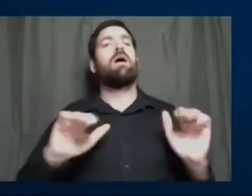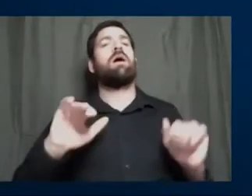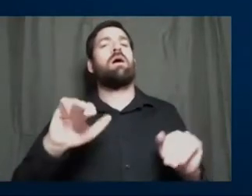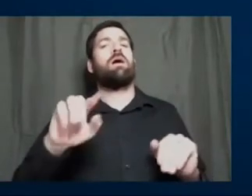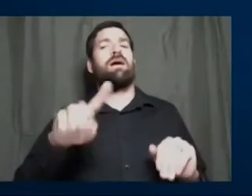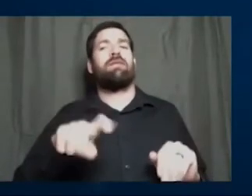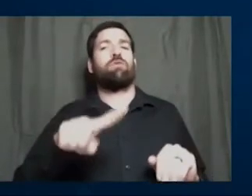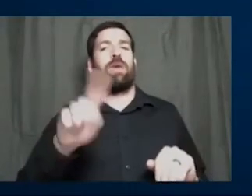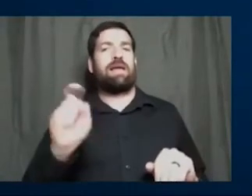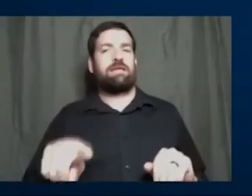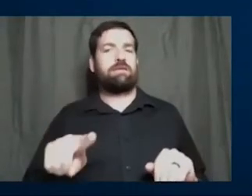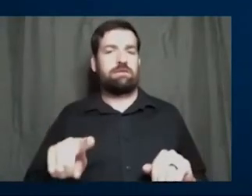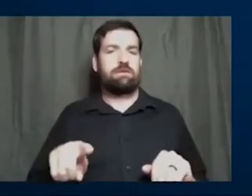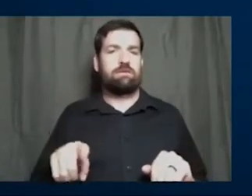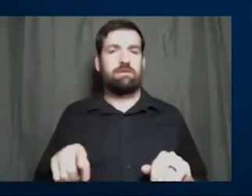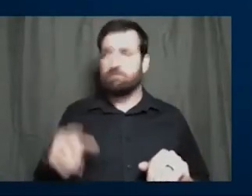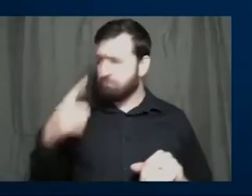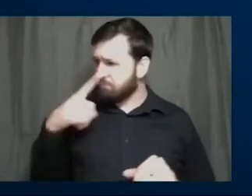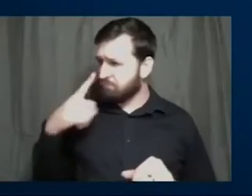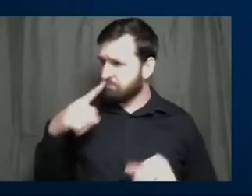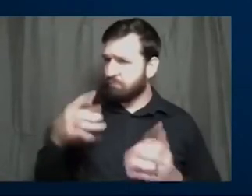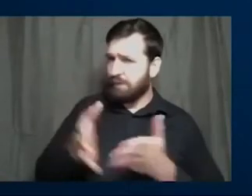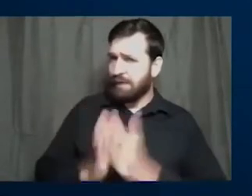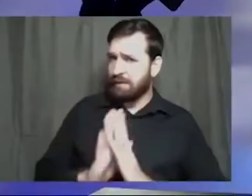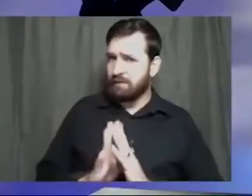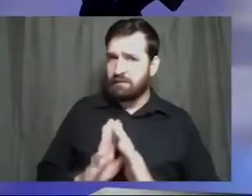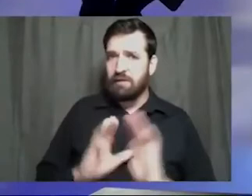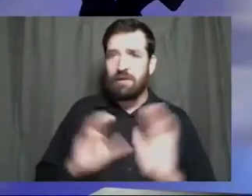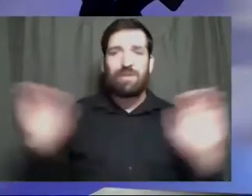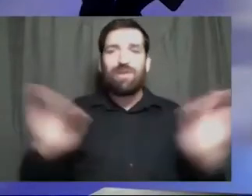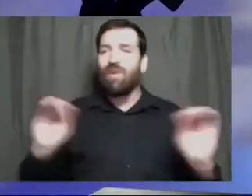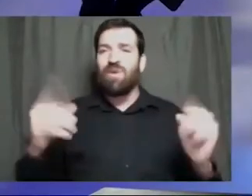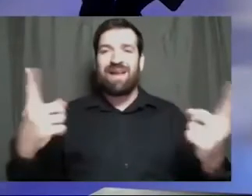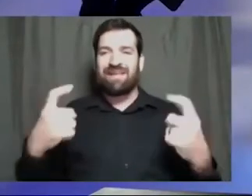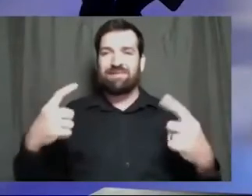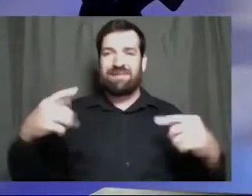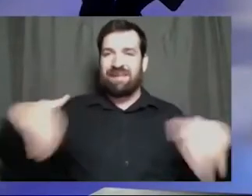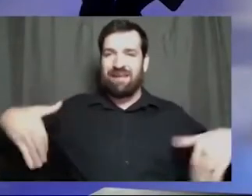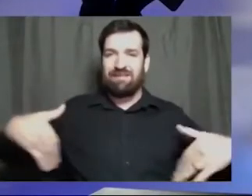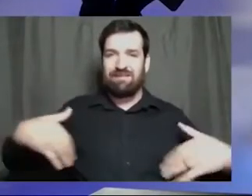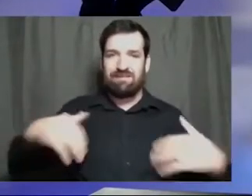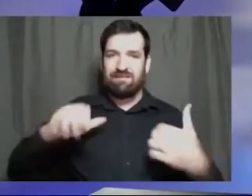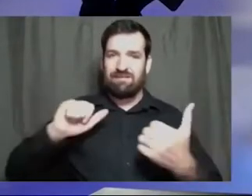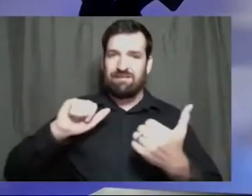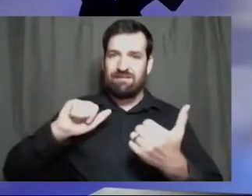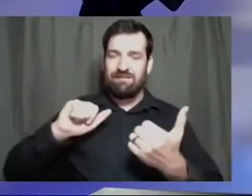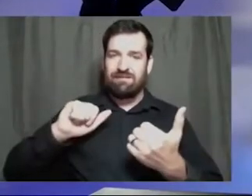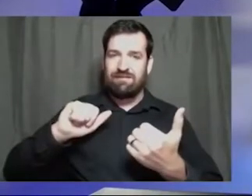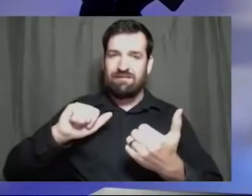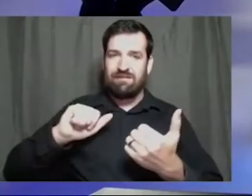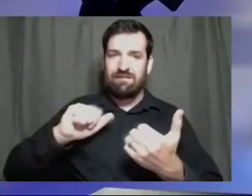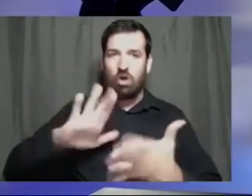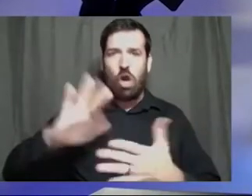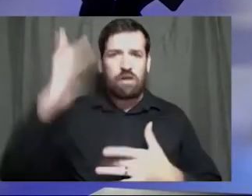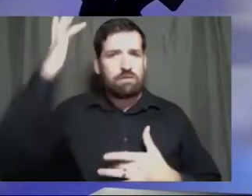question. Hey, can I just ask something? Nobody's asked me yet if vaccinations cause baldness.